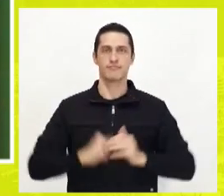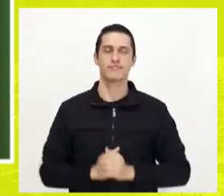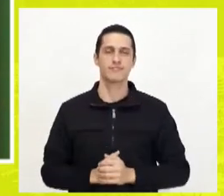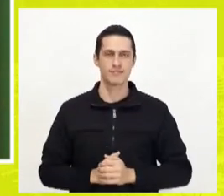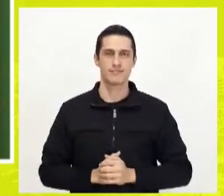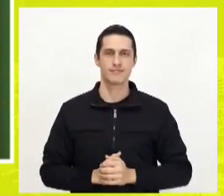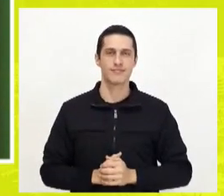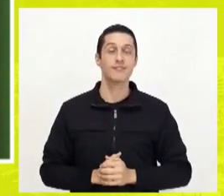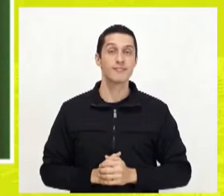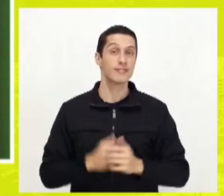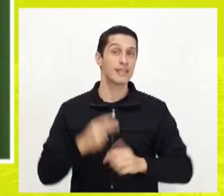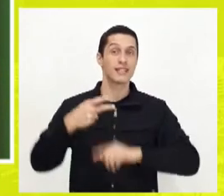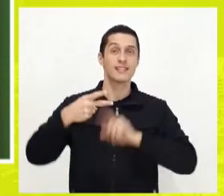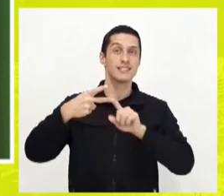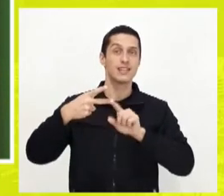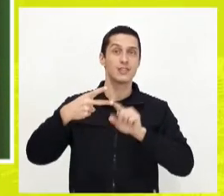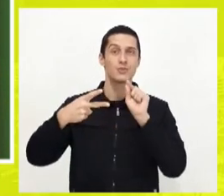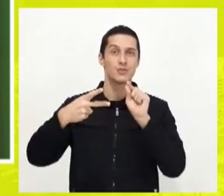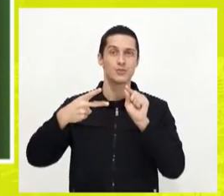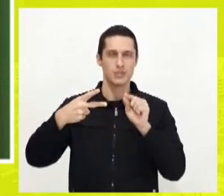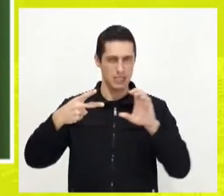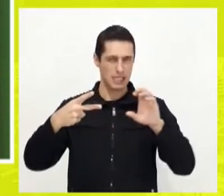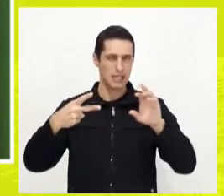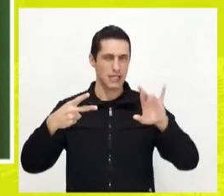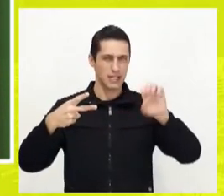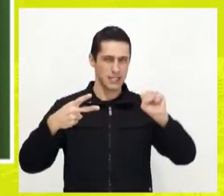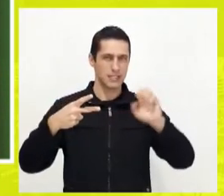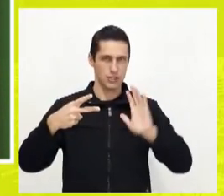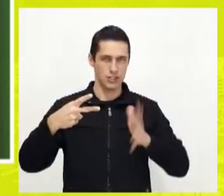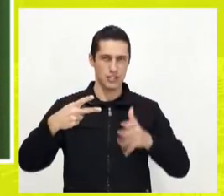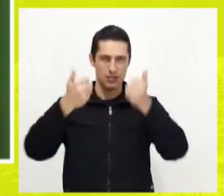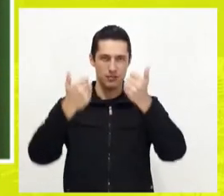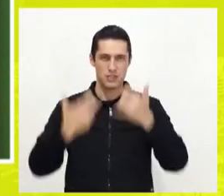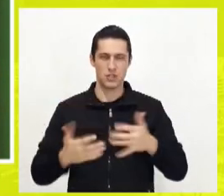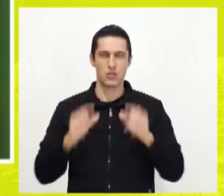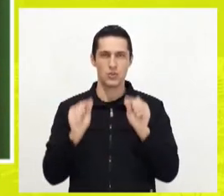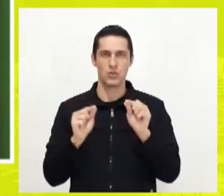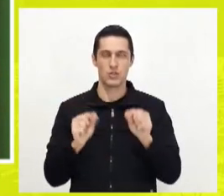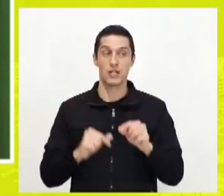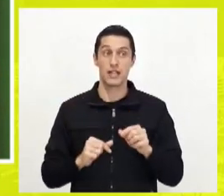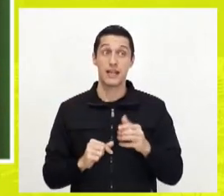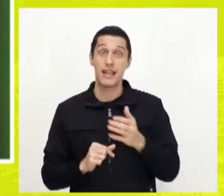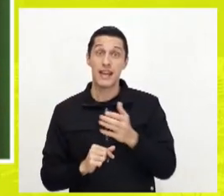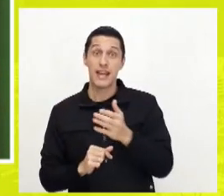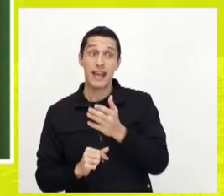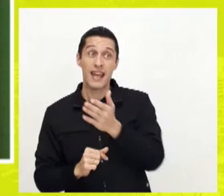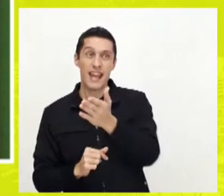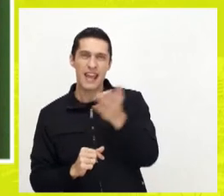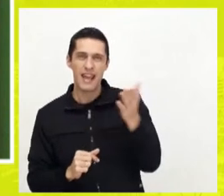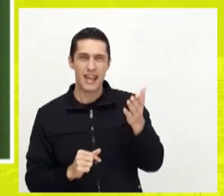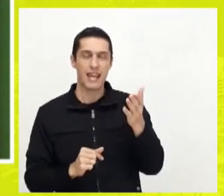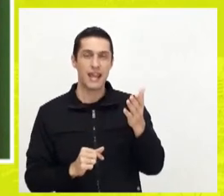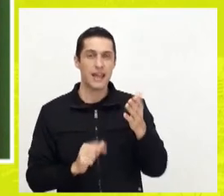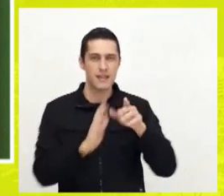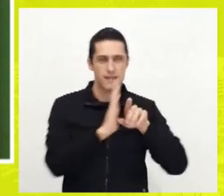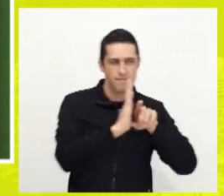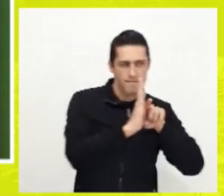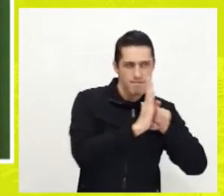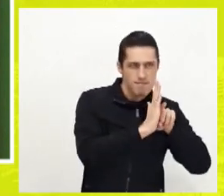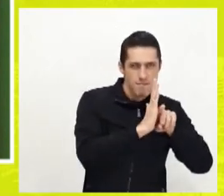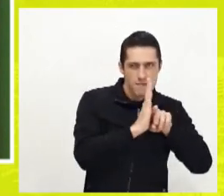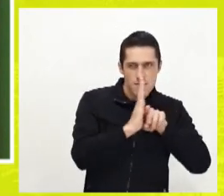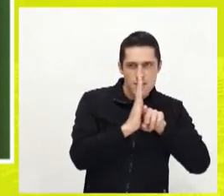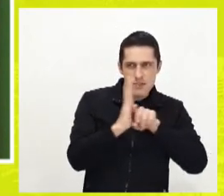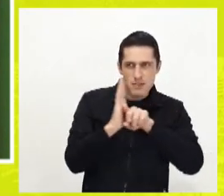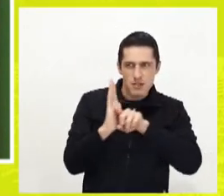which has been mentioned before by chris is that the fake fact trackers they know that time